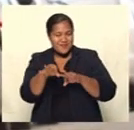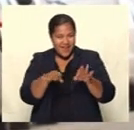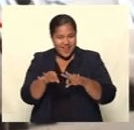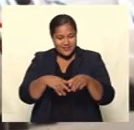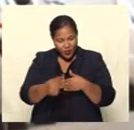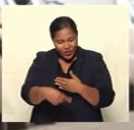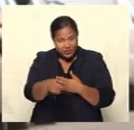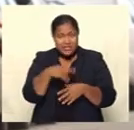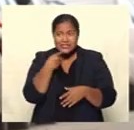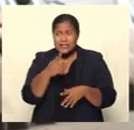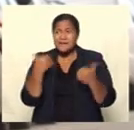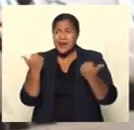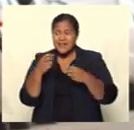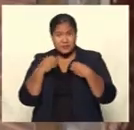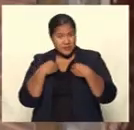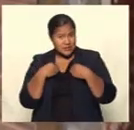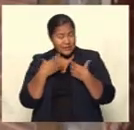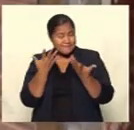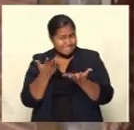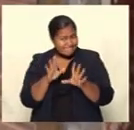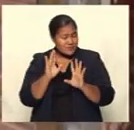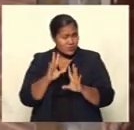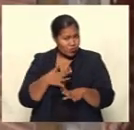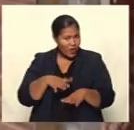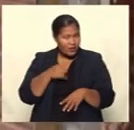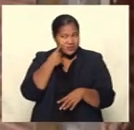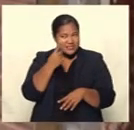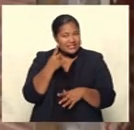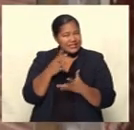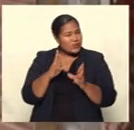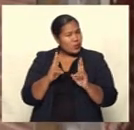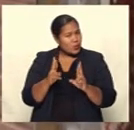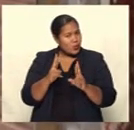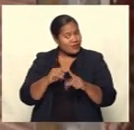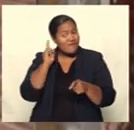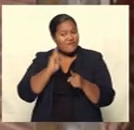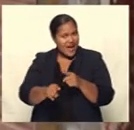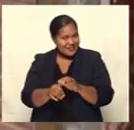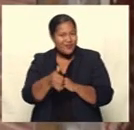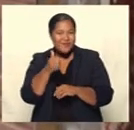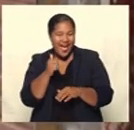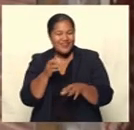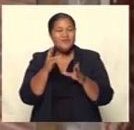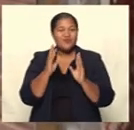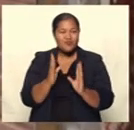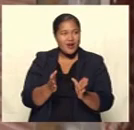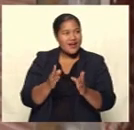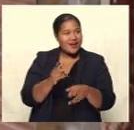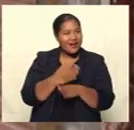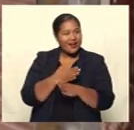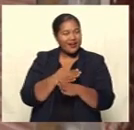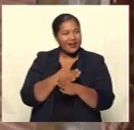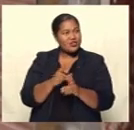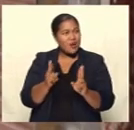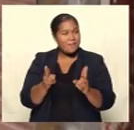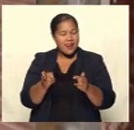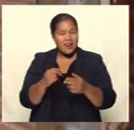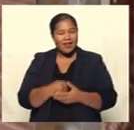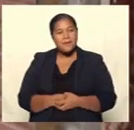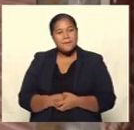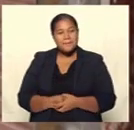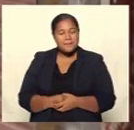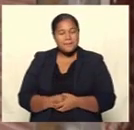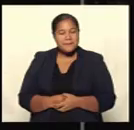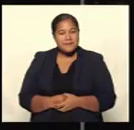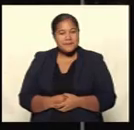many businesses are counting on this as another assurance of a quick return to operations. Apanisa Wangairandovo,